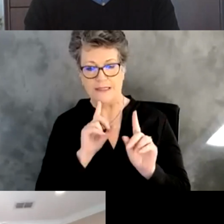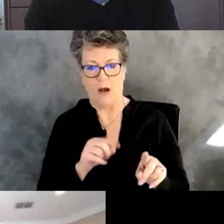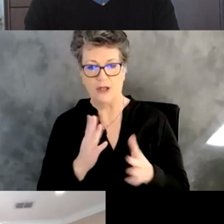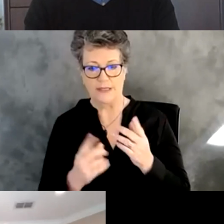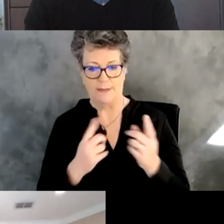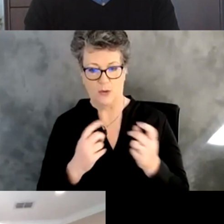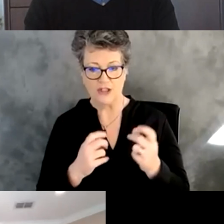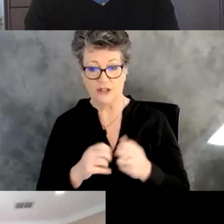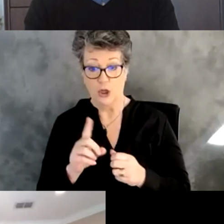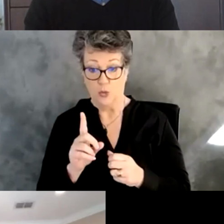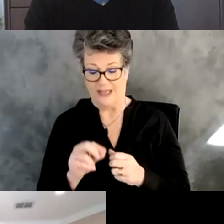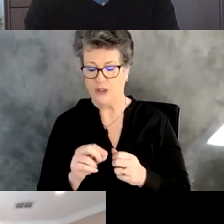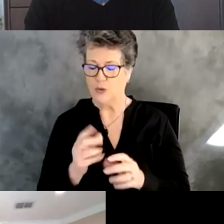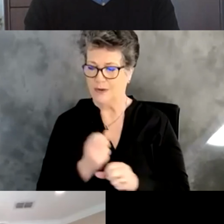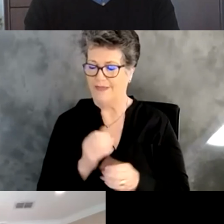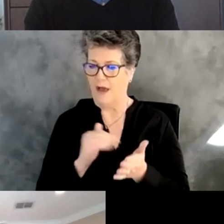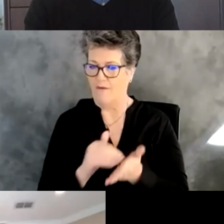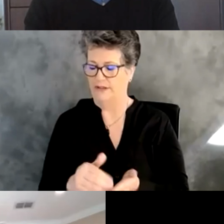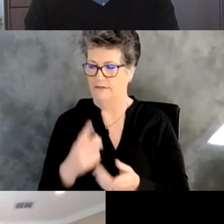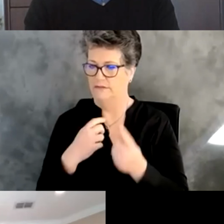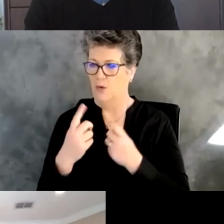we do get that a lot, and it's kind of